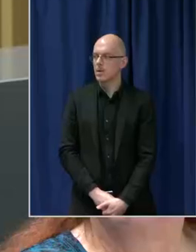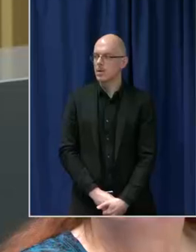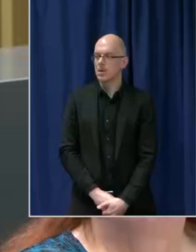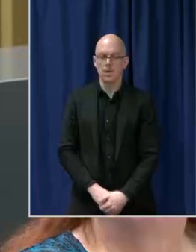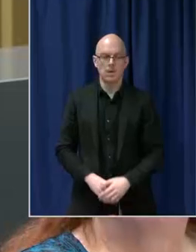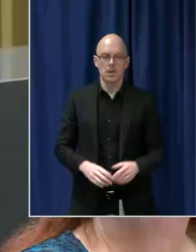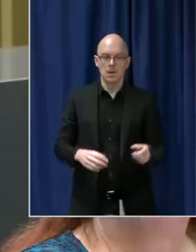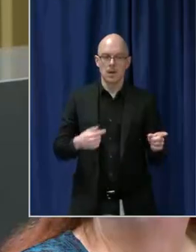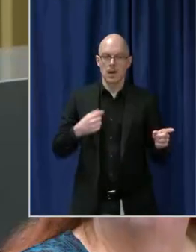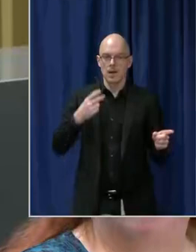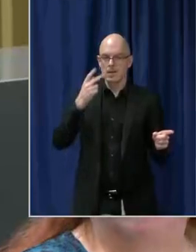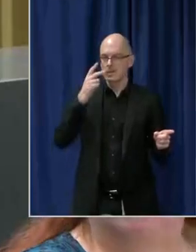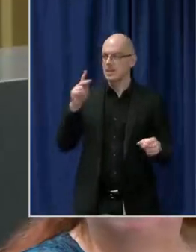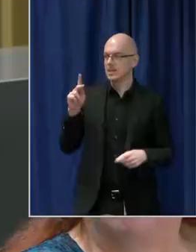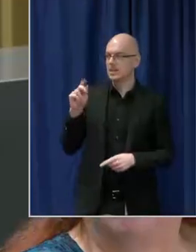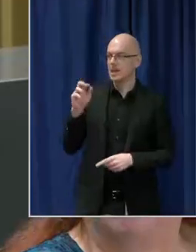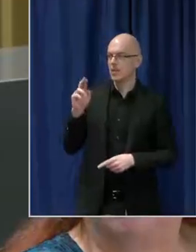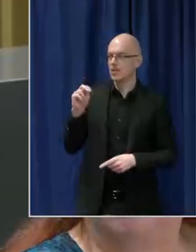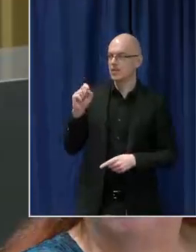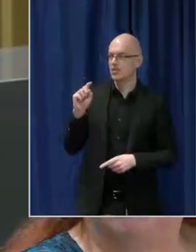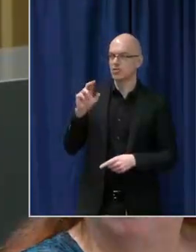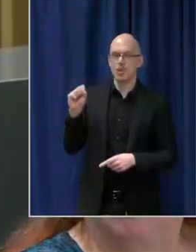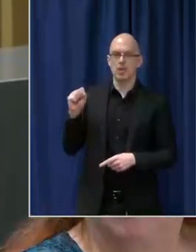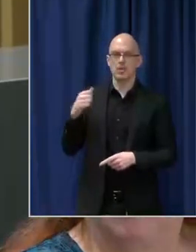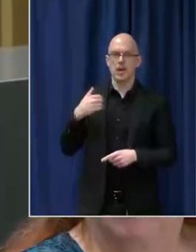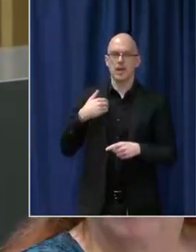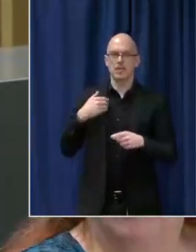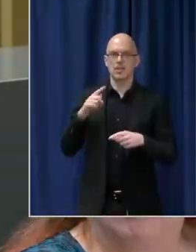See, Karen Strauss has a question.